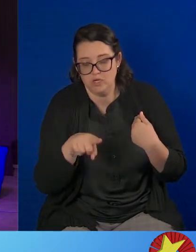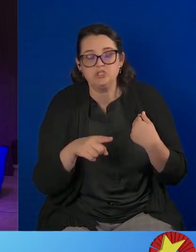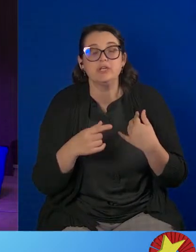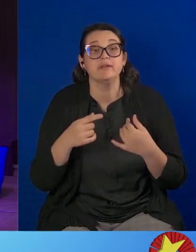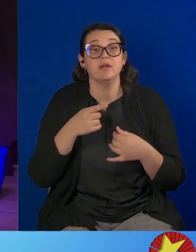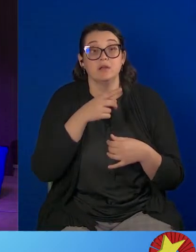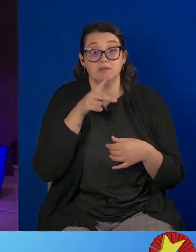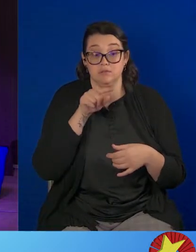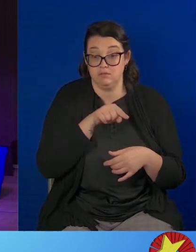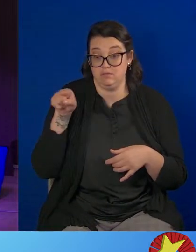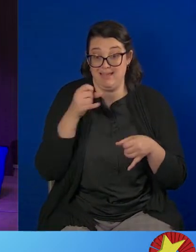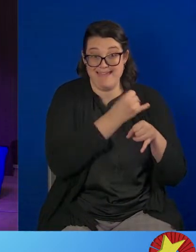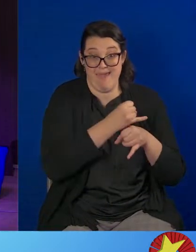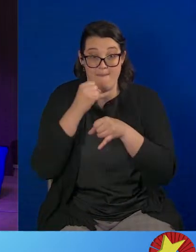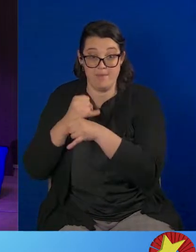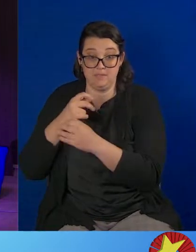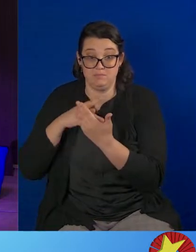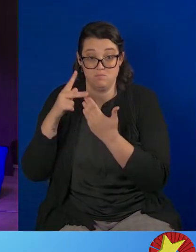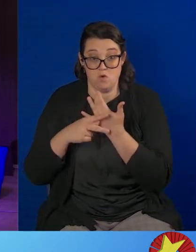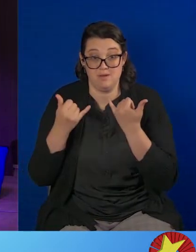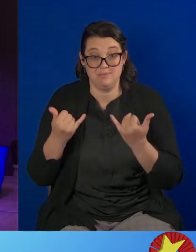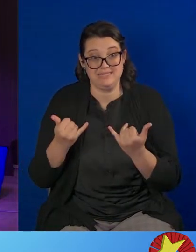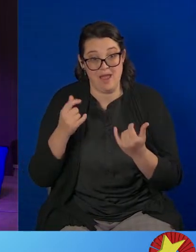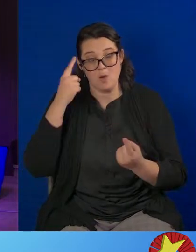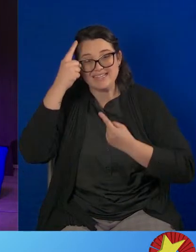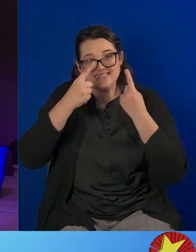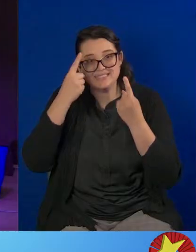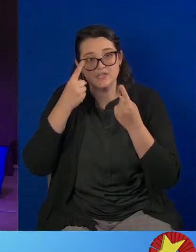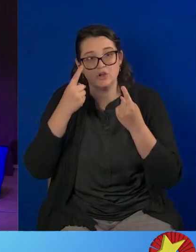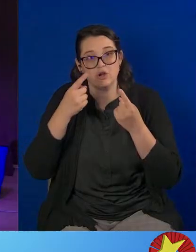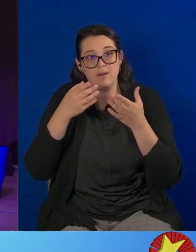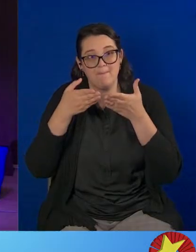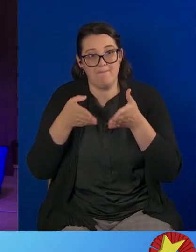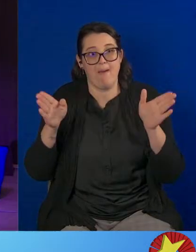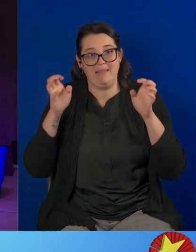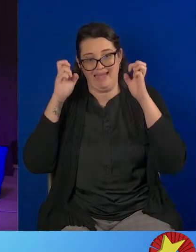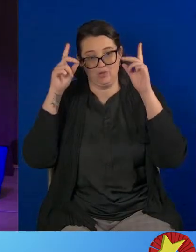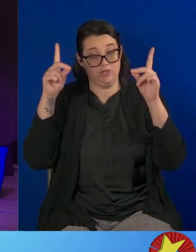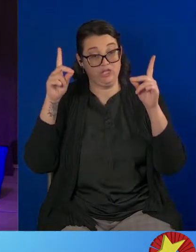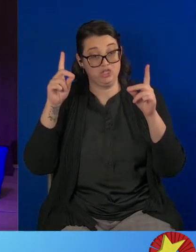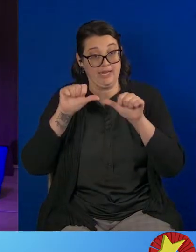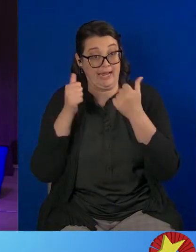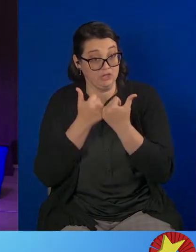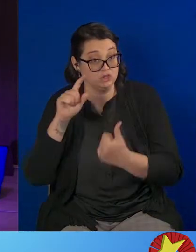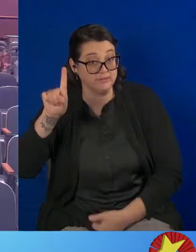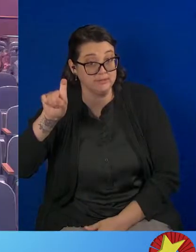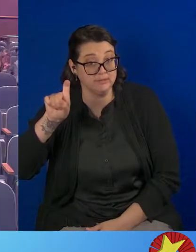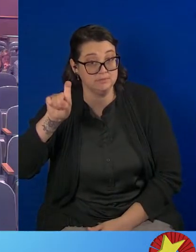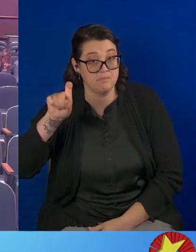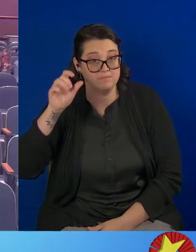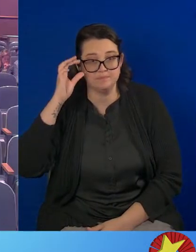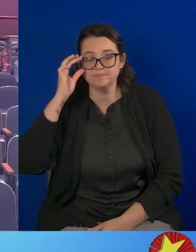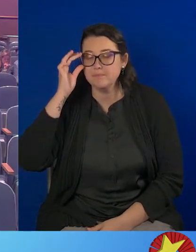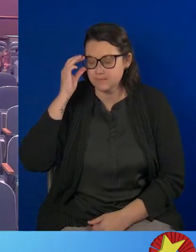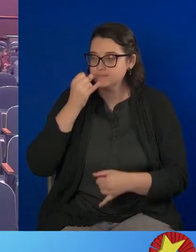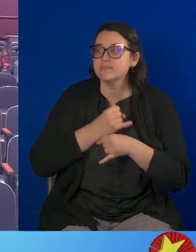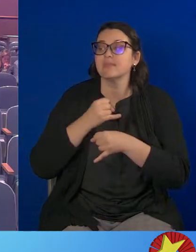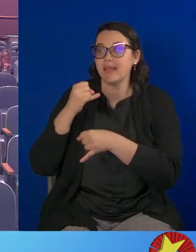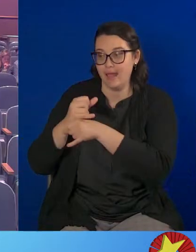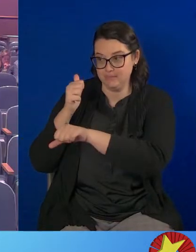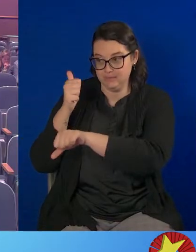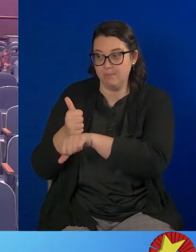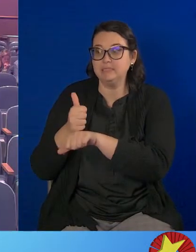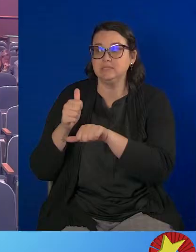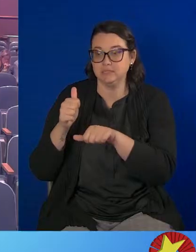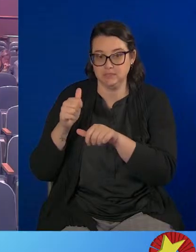programs only, considered public education agencies? The campus-based programs are considered